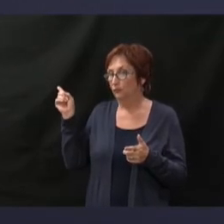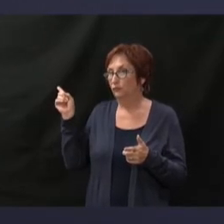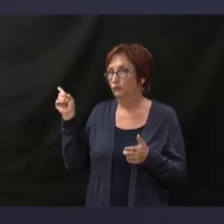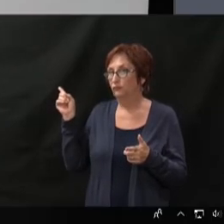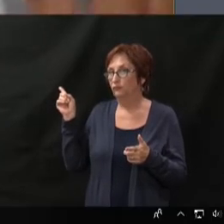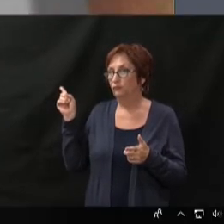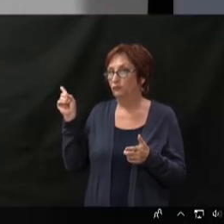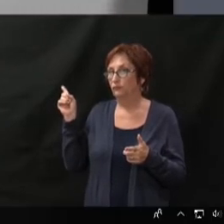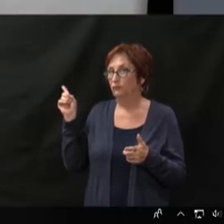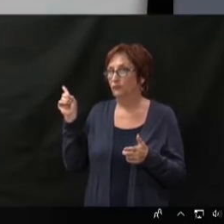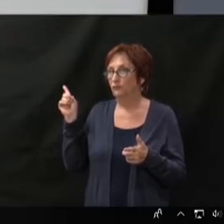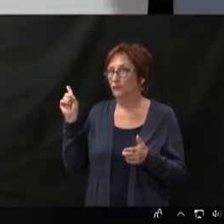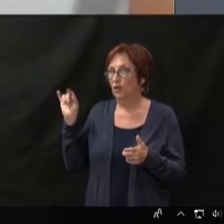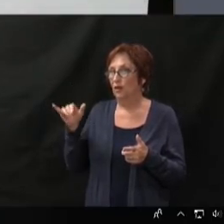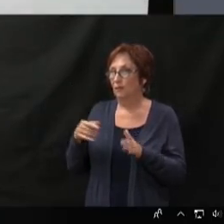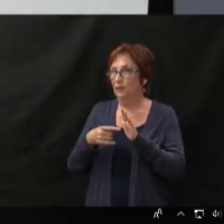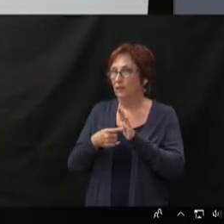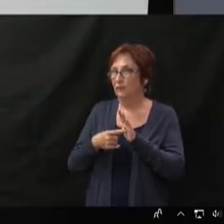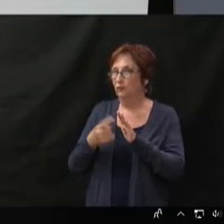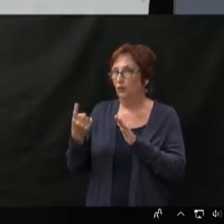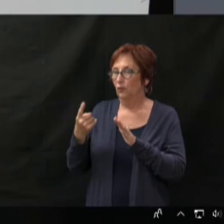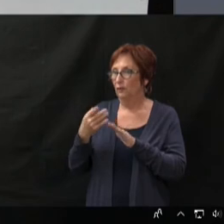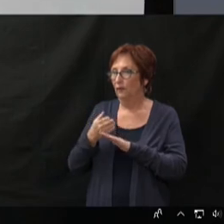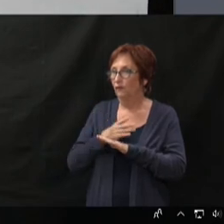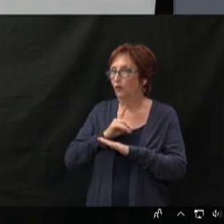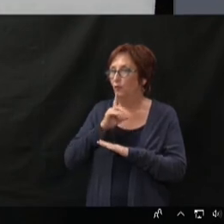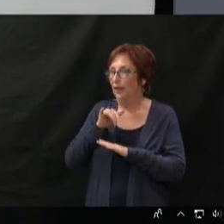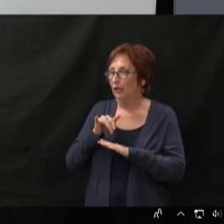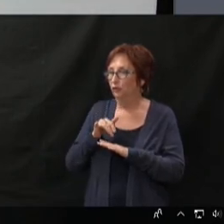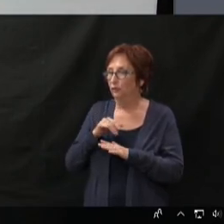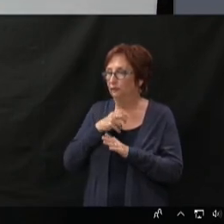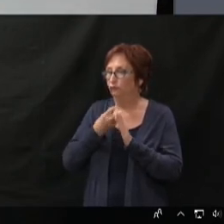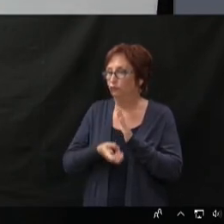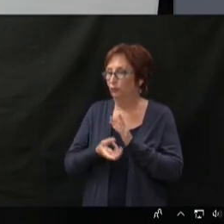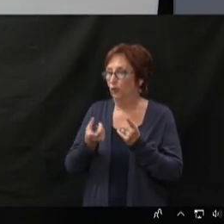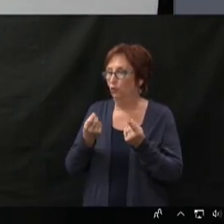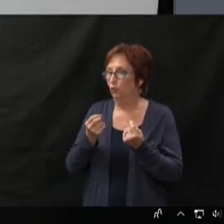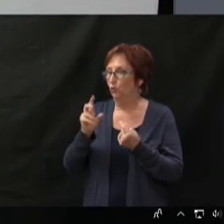And I'll demonstrate one before we actually do it.